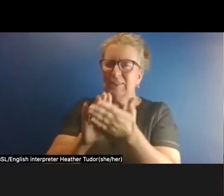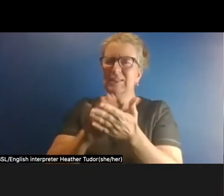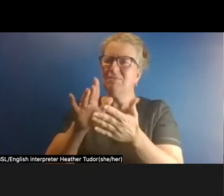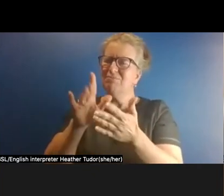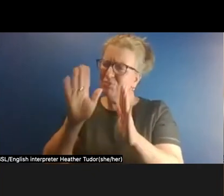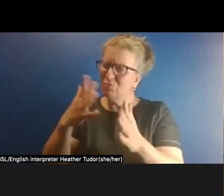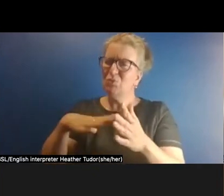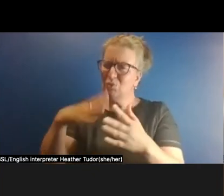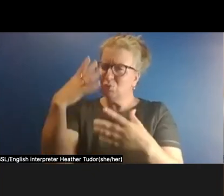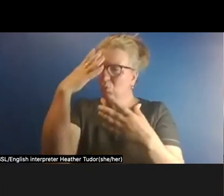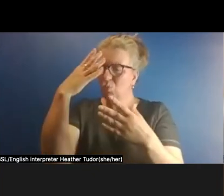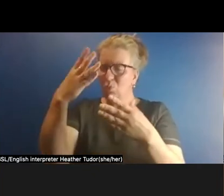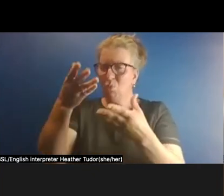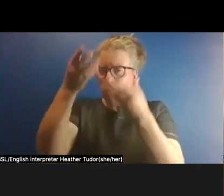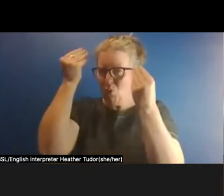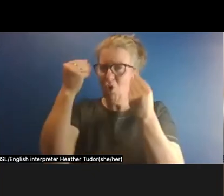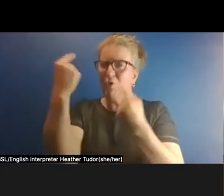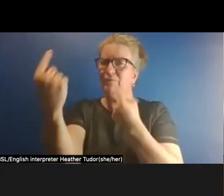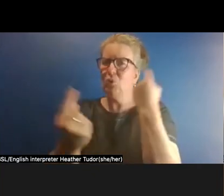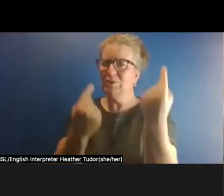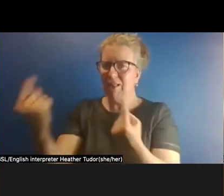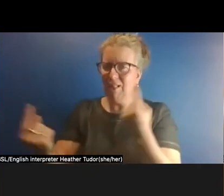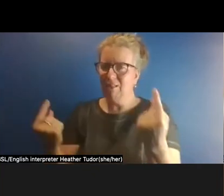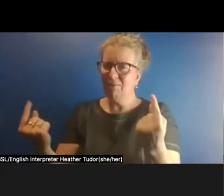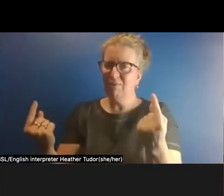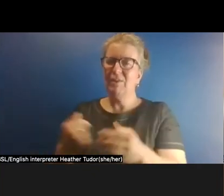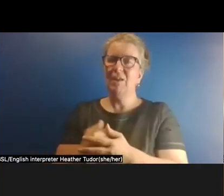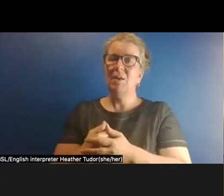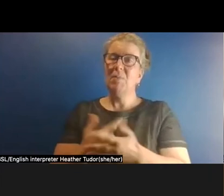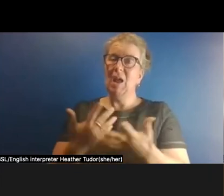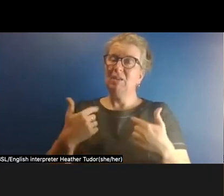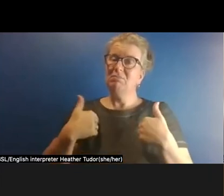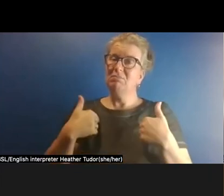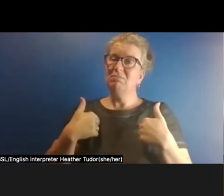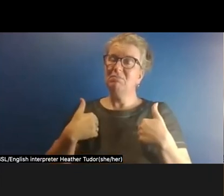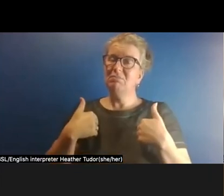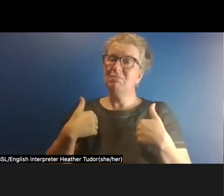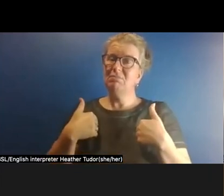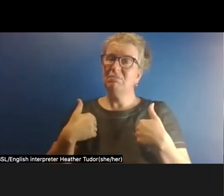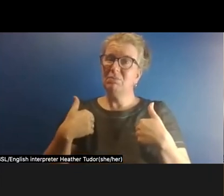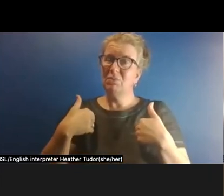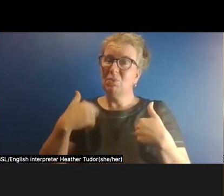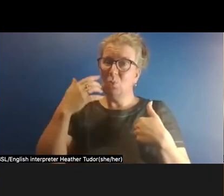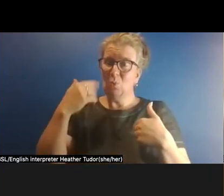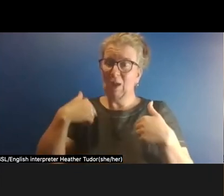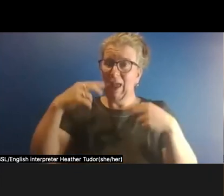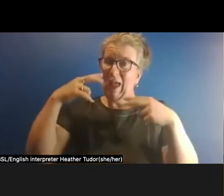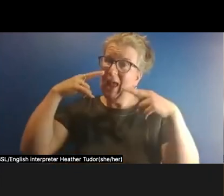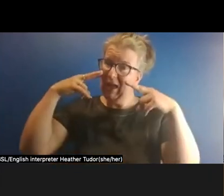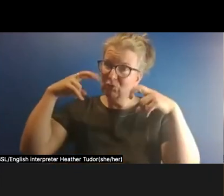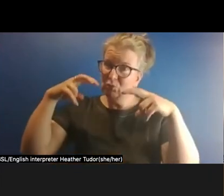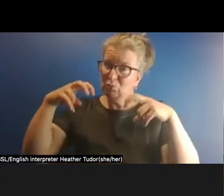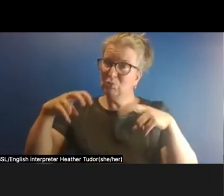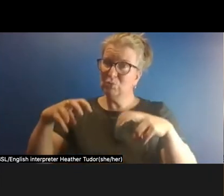do. I don't know about you guys, but it's something I do want to kind of express and sort of delve deeper into through my work as well.